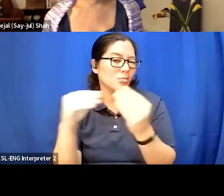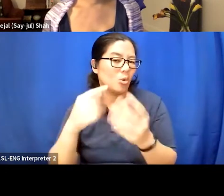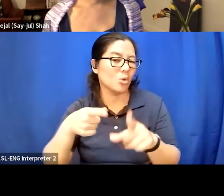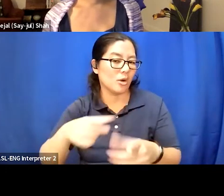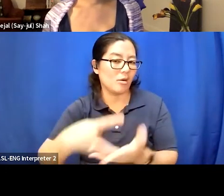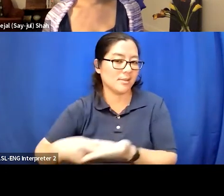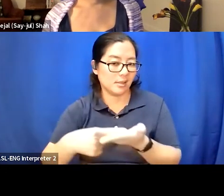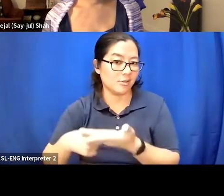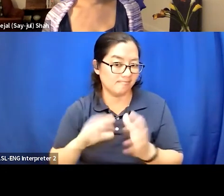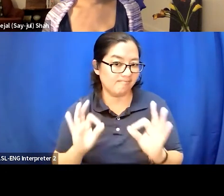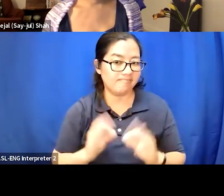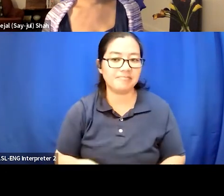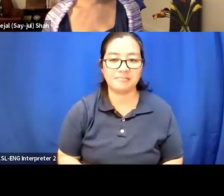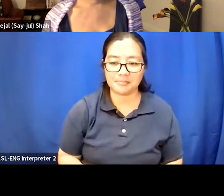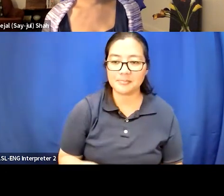discussion.